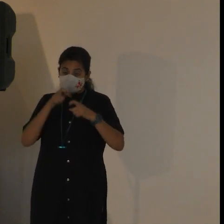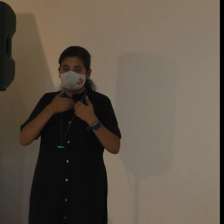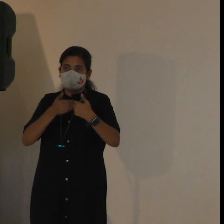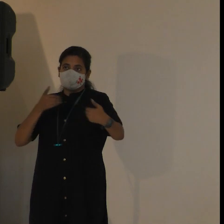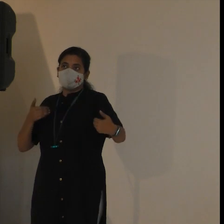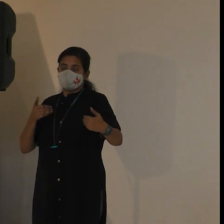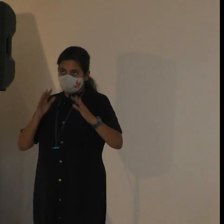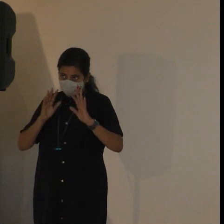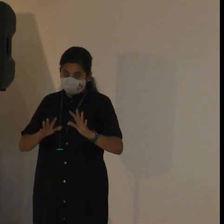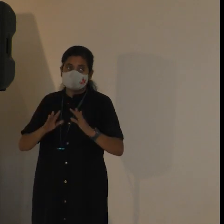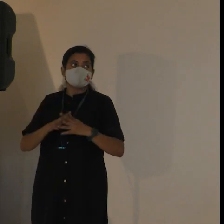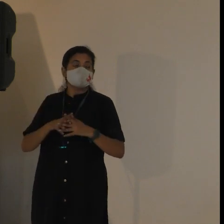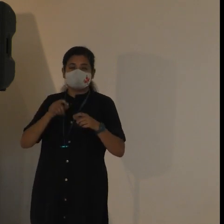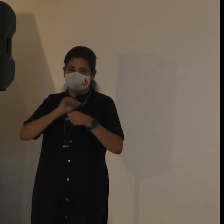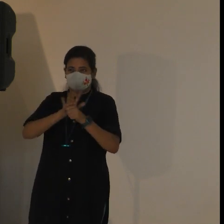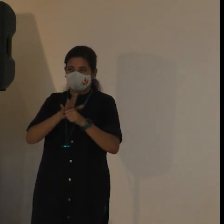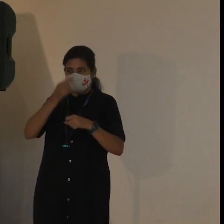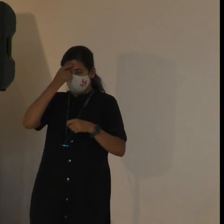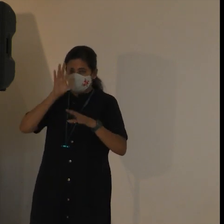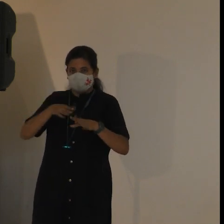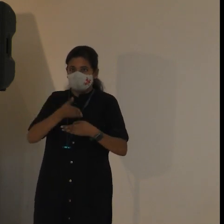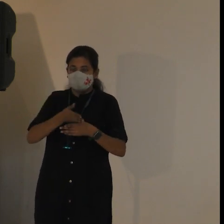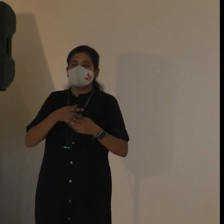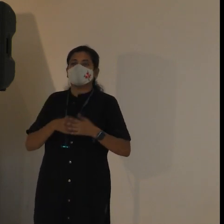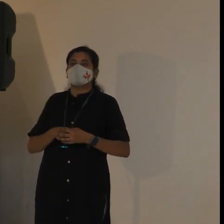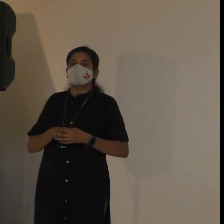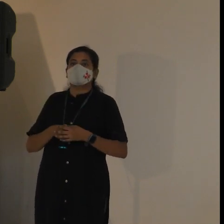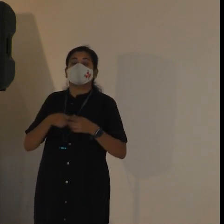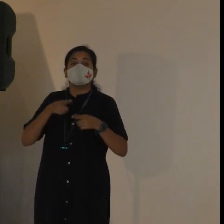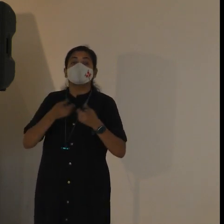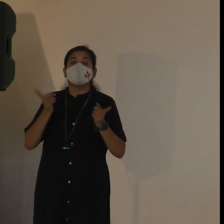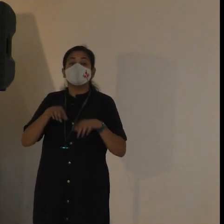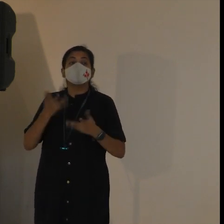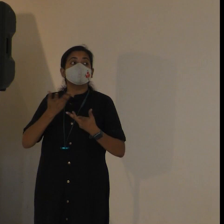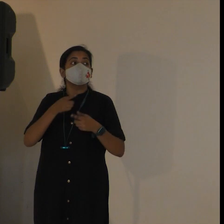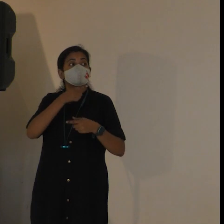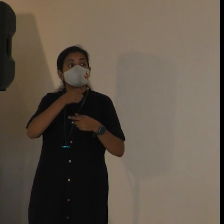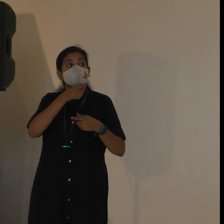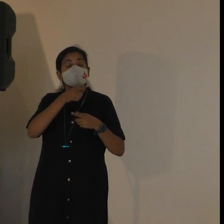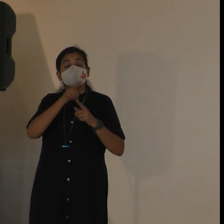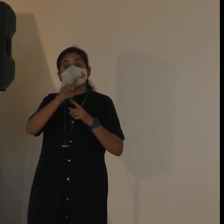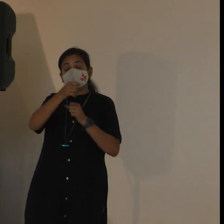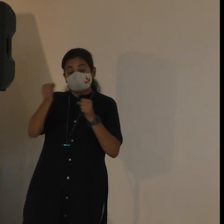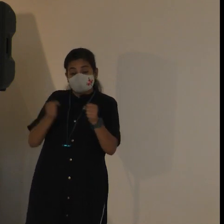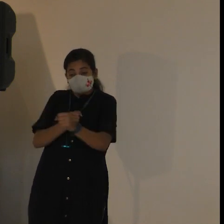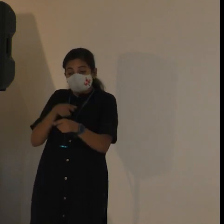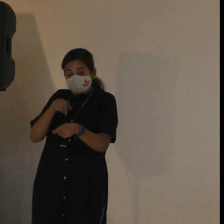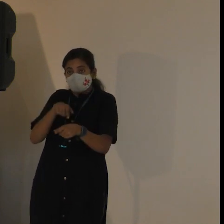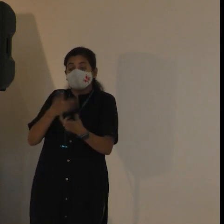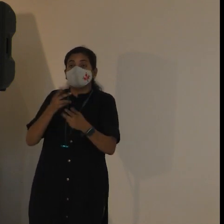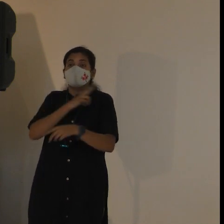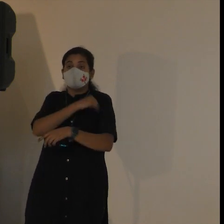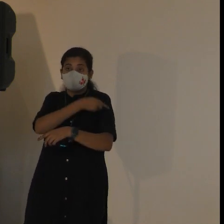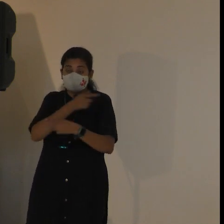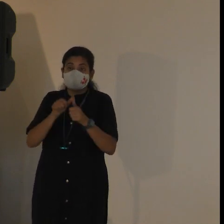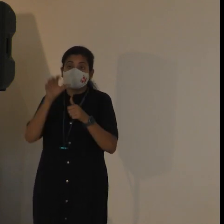distance due to the pandemic also has an interesting role to play into how and where were you situated within the hospital, how